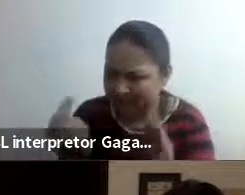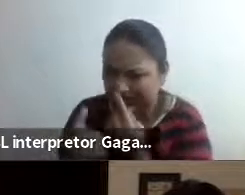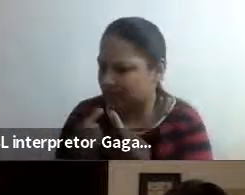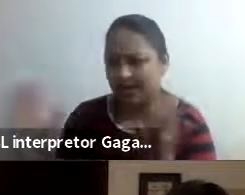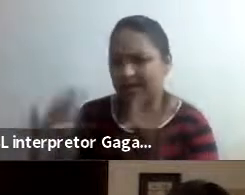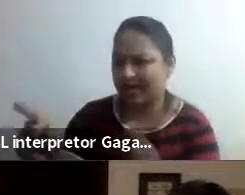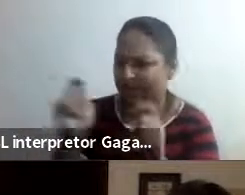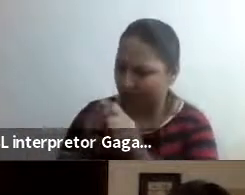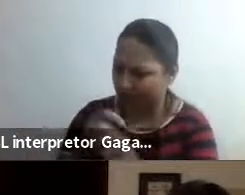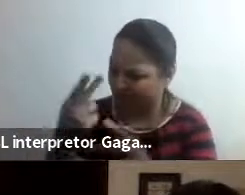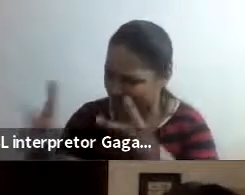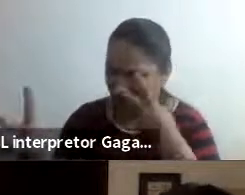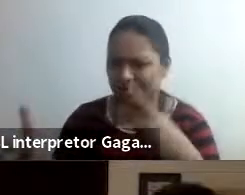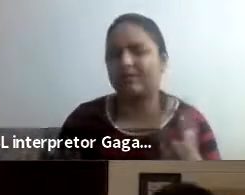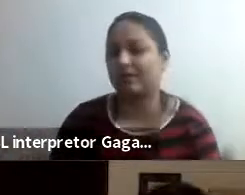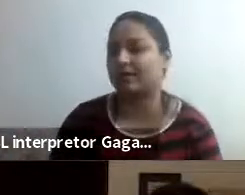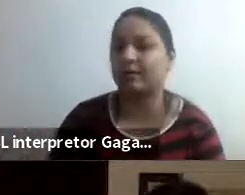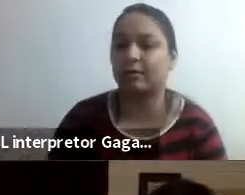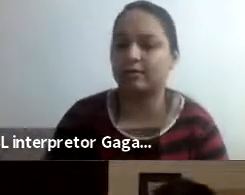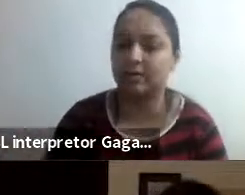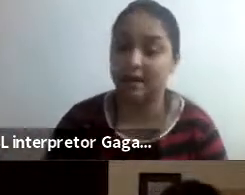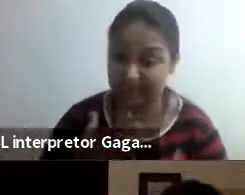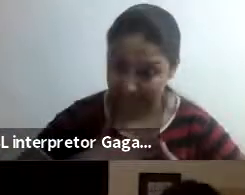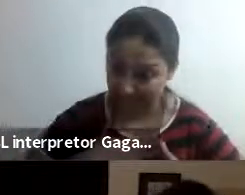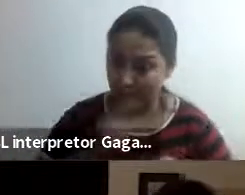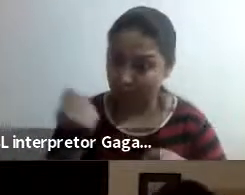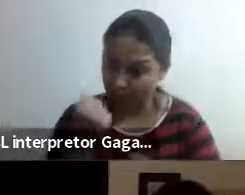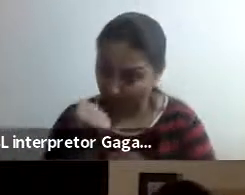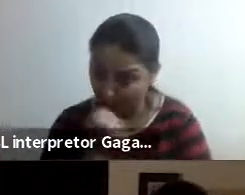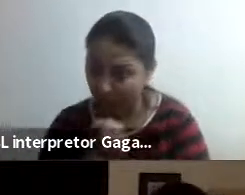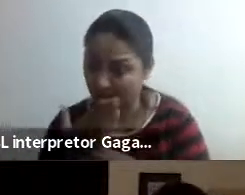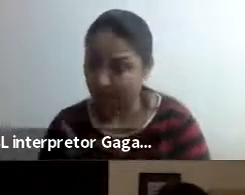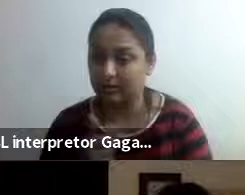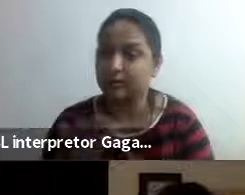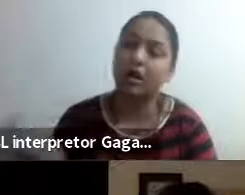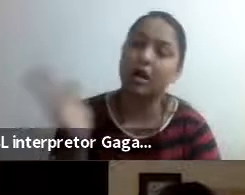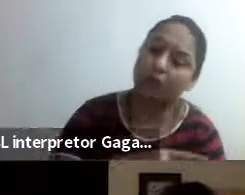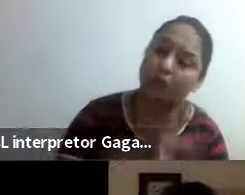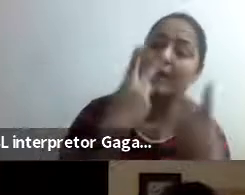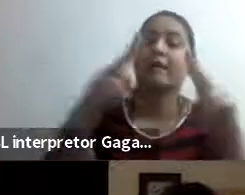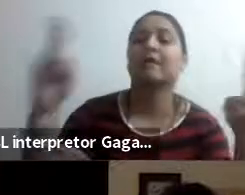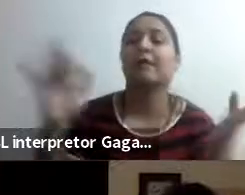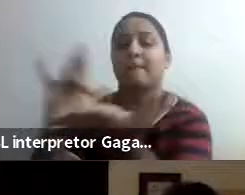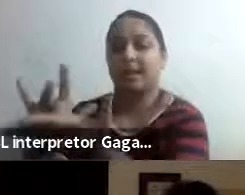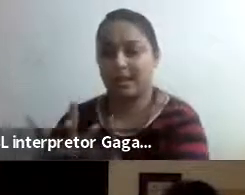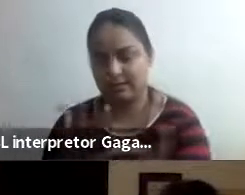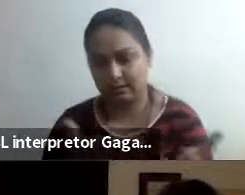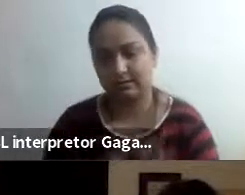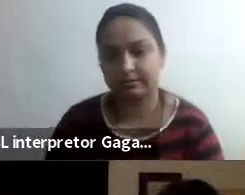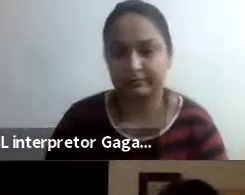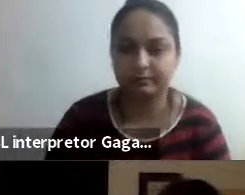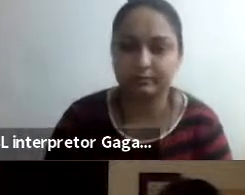we're indigenous artists, because our works are, they come from such different places.